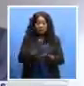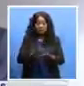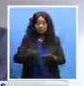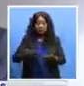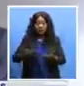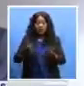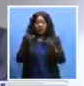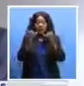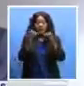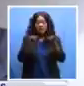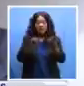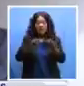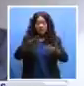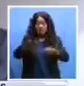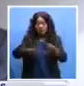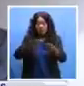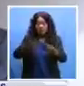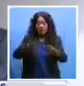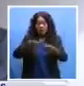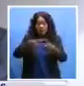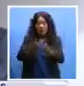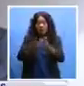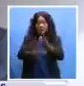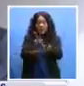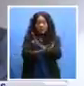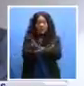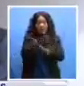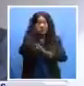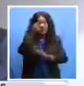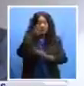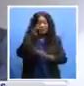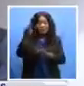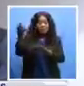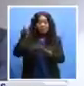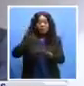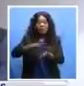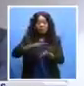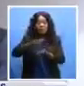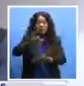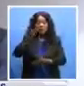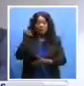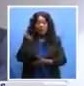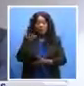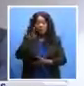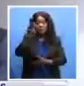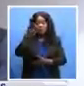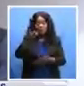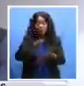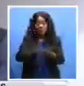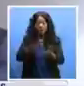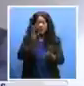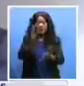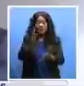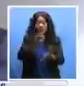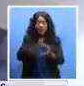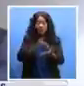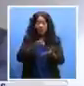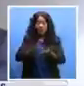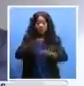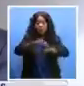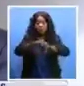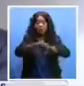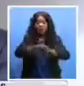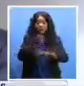them of the process and the intention of the Zambian government to return £2.7 million, which the British